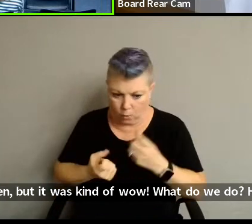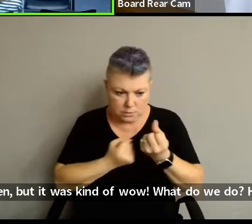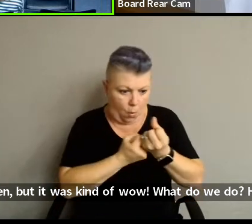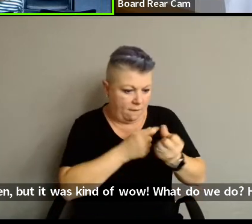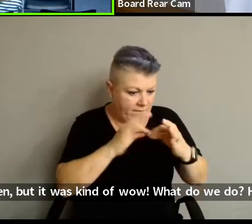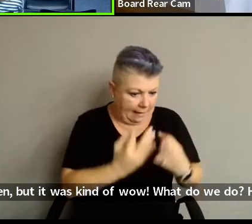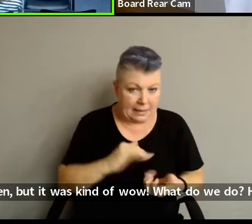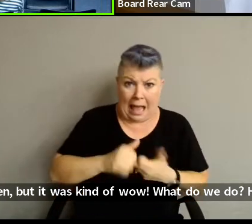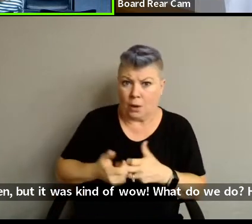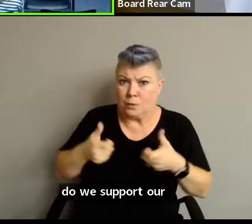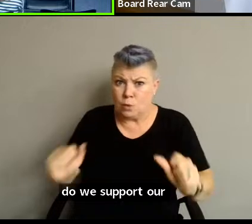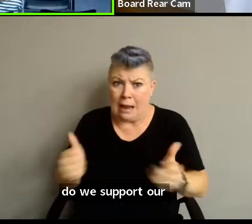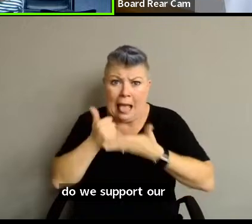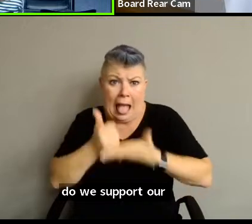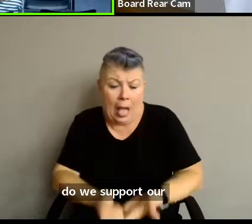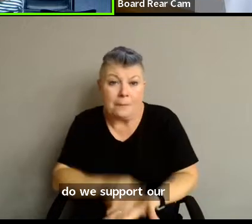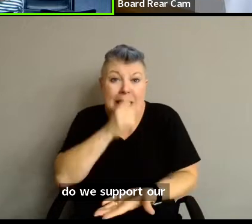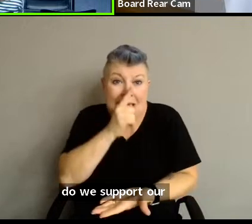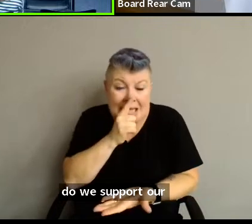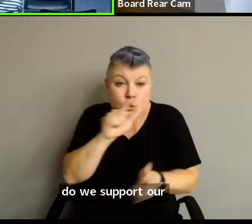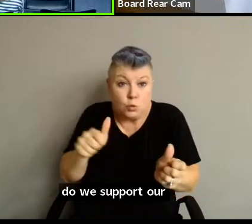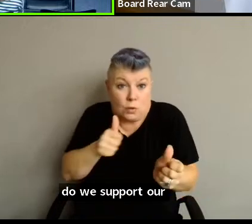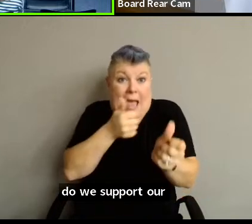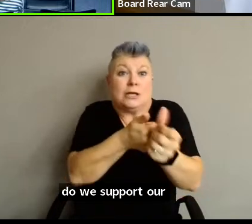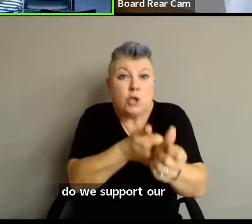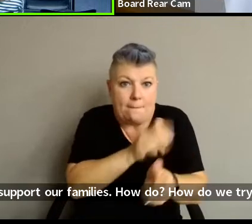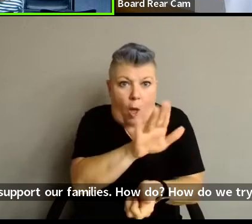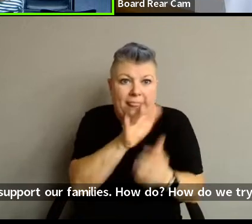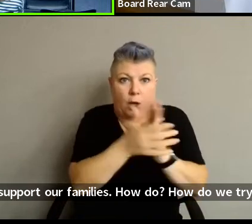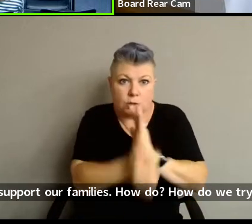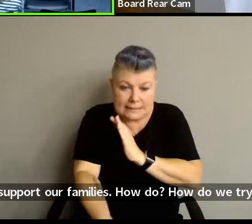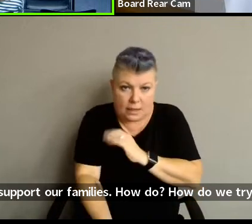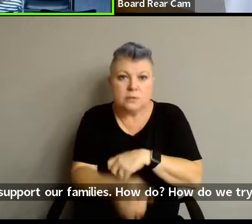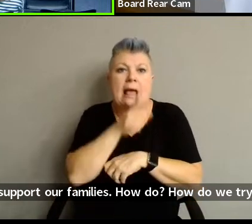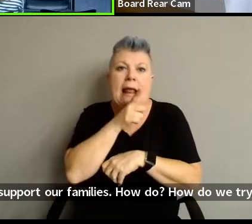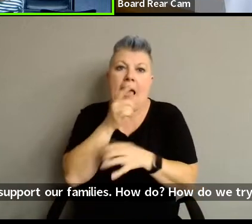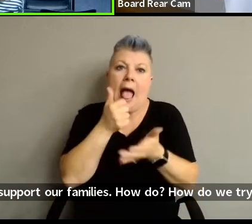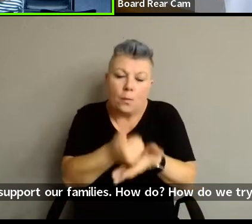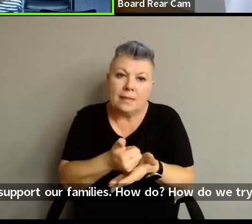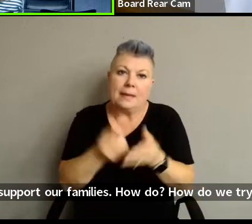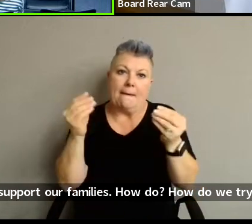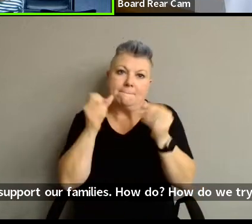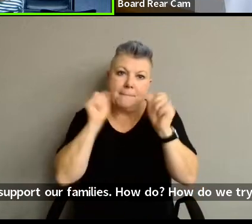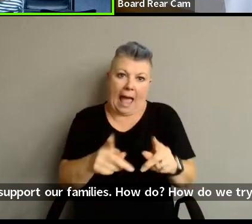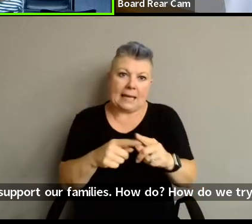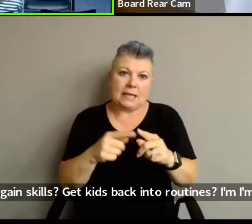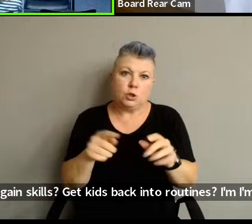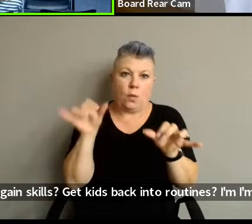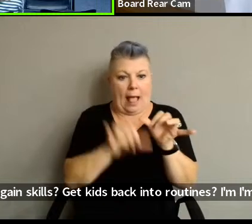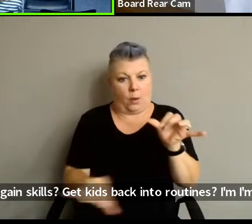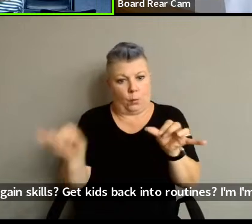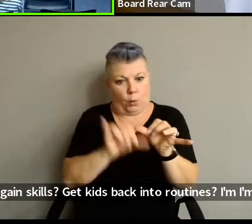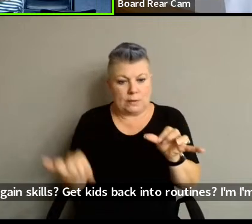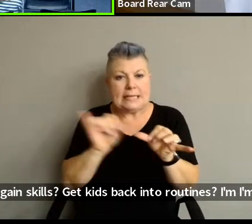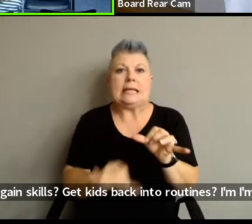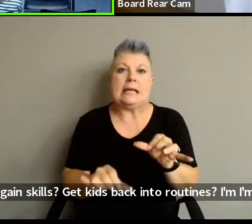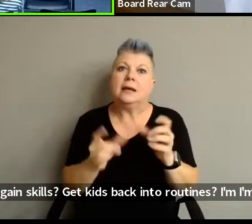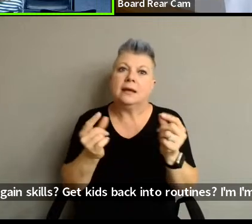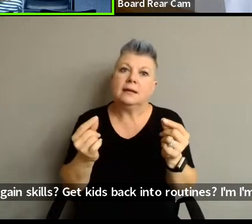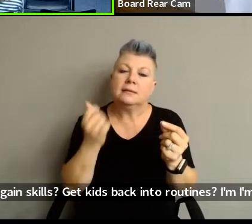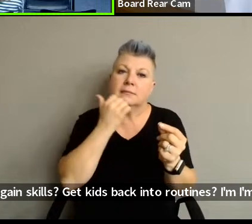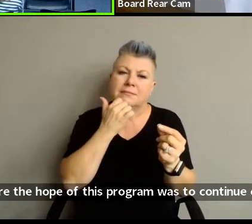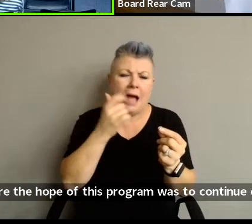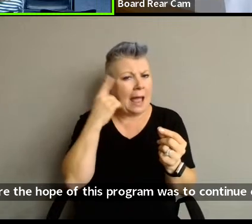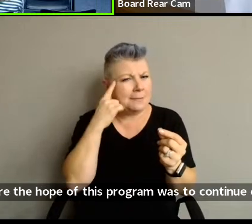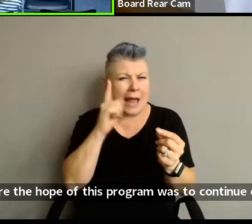help gain skills, get kids back into routines? I'm not sure the hope of this program was to continue on for years